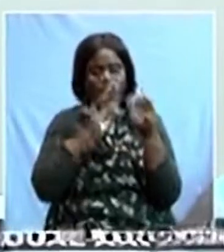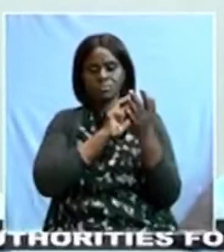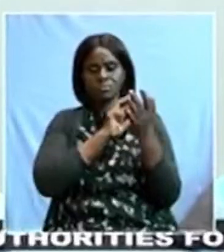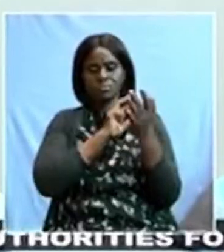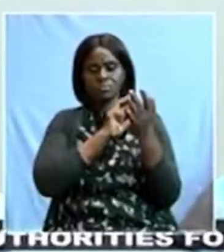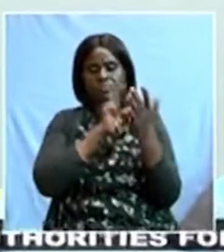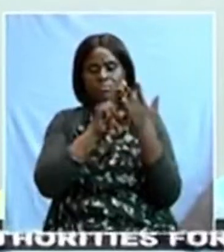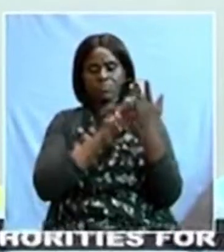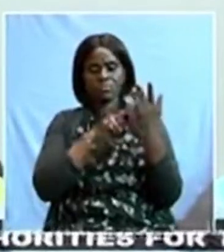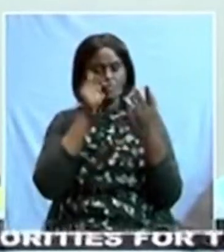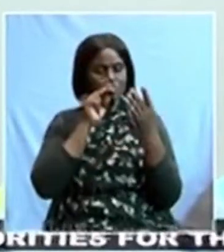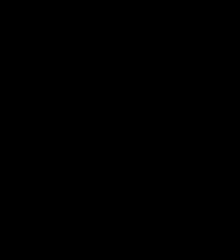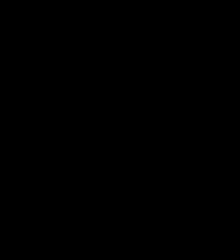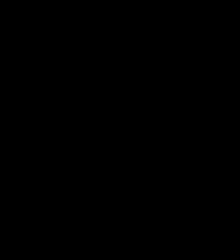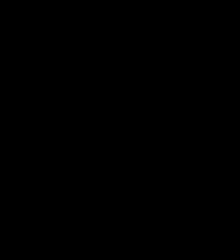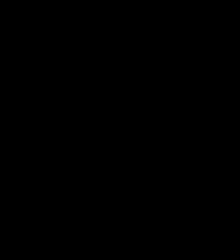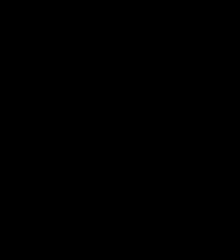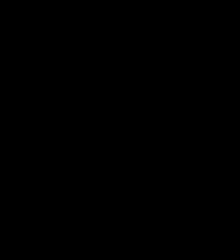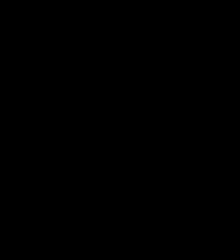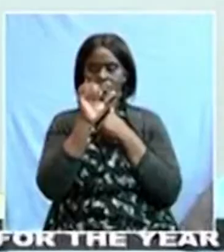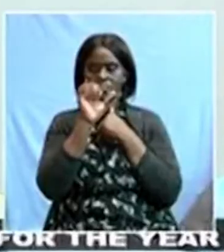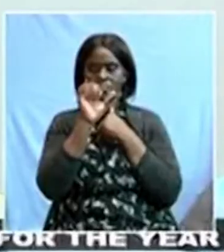Acting CS.